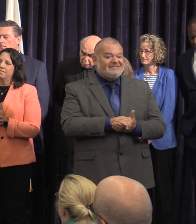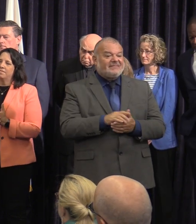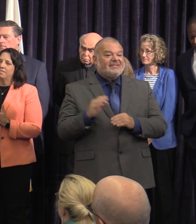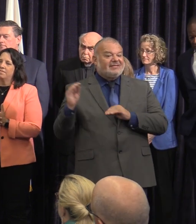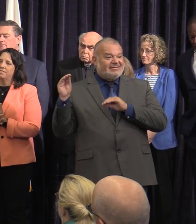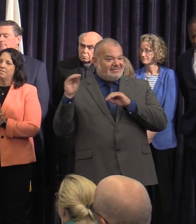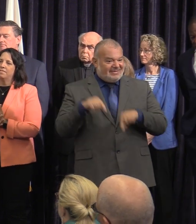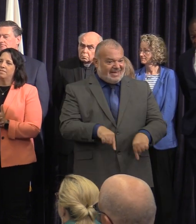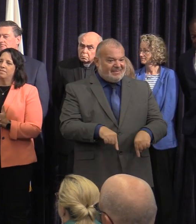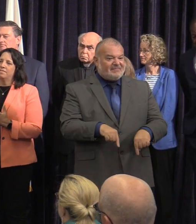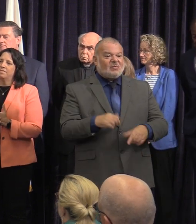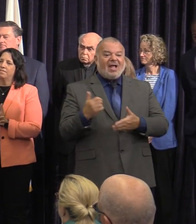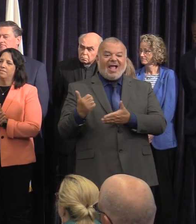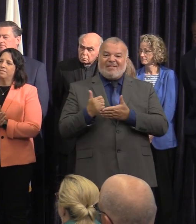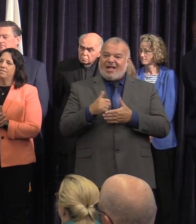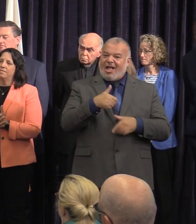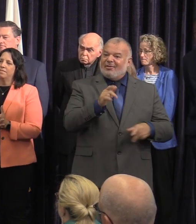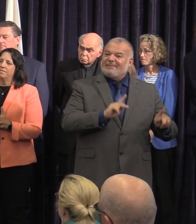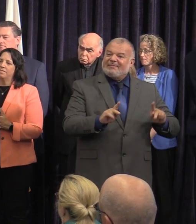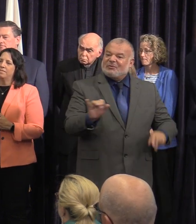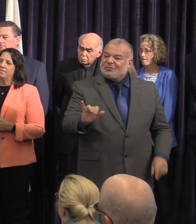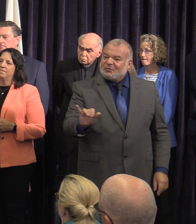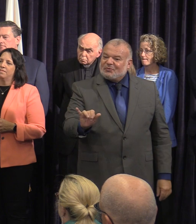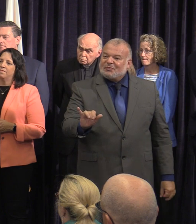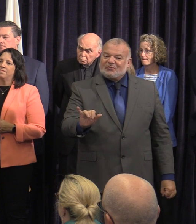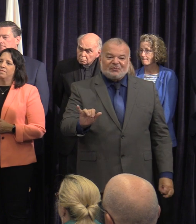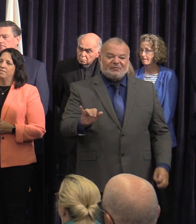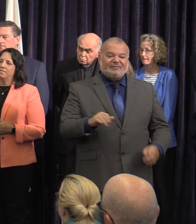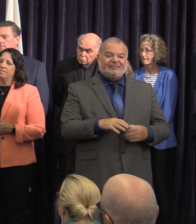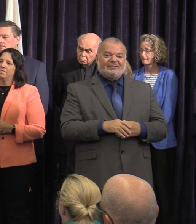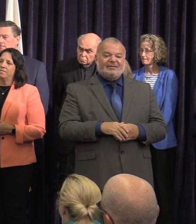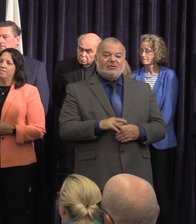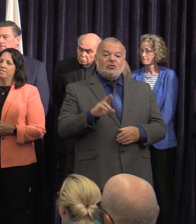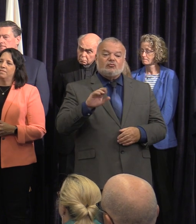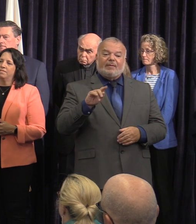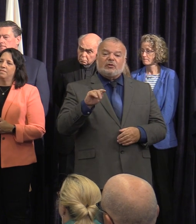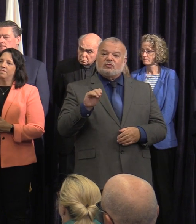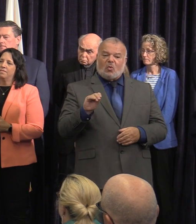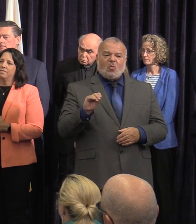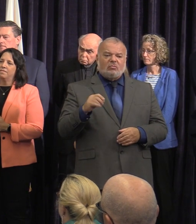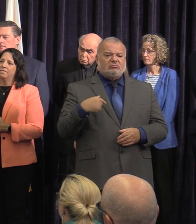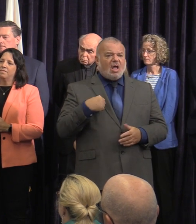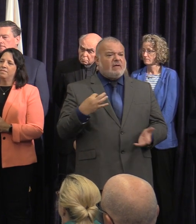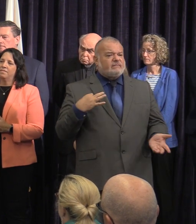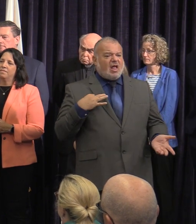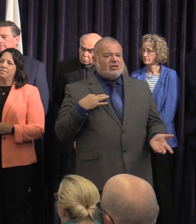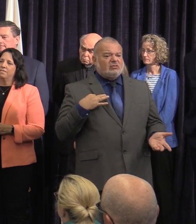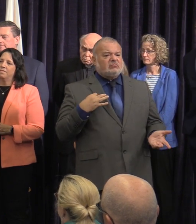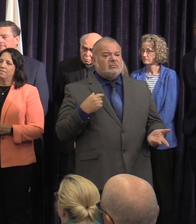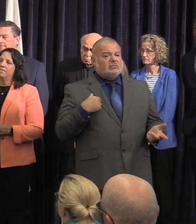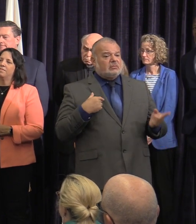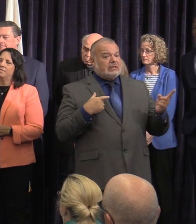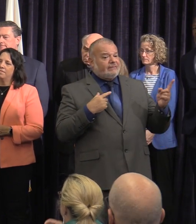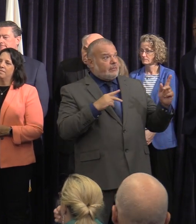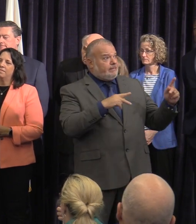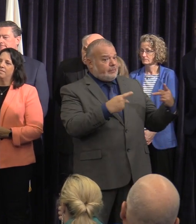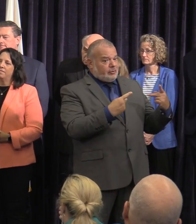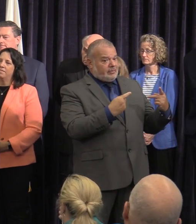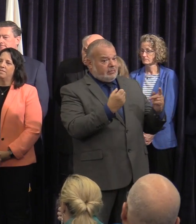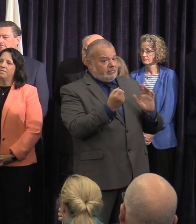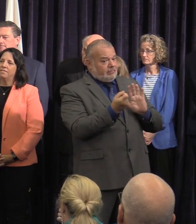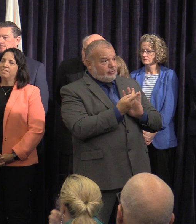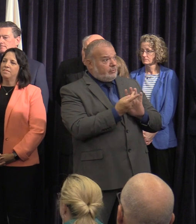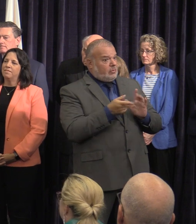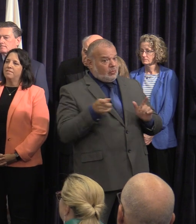was there. And he came and say, I'm gonna be volunteer here until I get my papers. So this